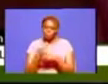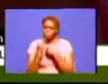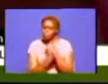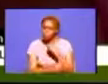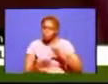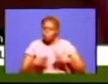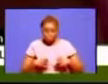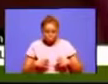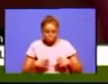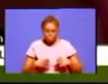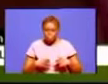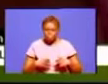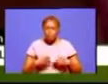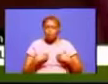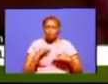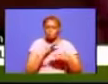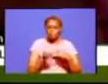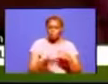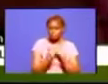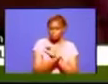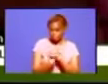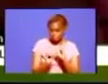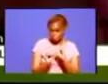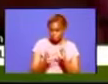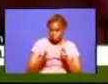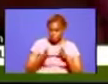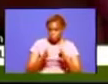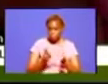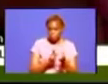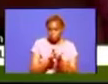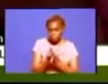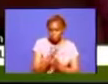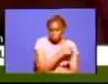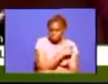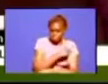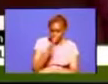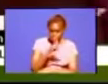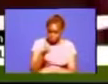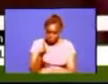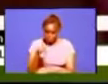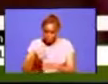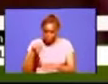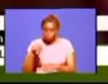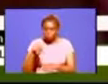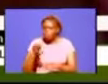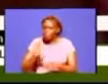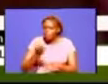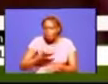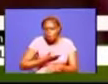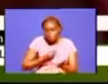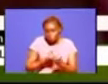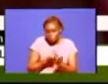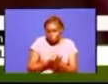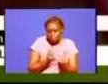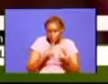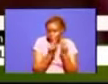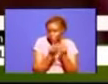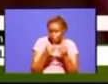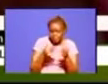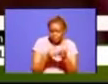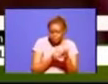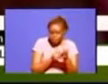lack medical insurance, forcing to pay hospital bills out of pocket, leaving families vulnerable in the face